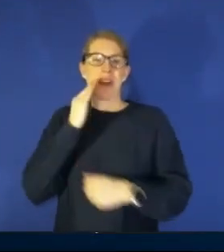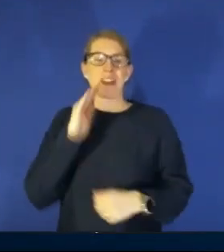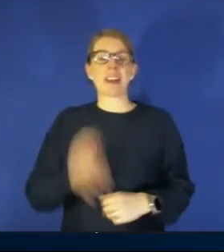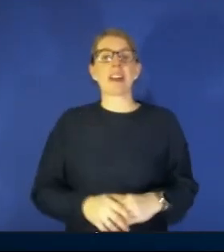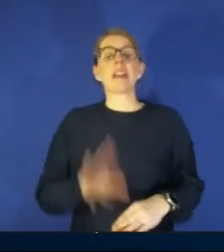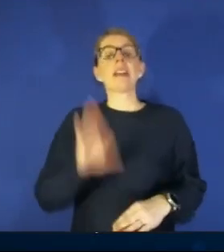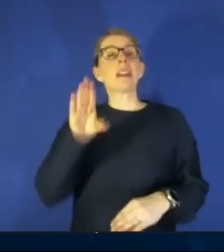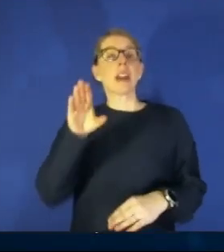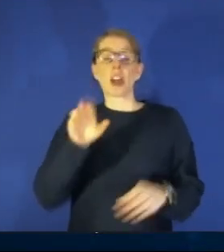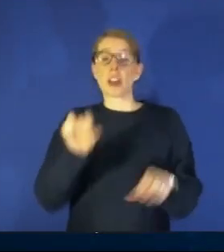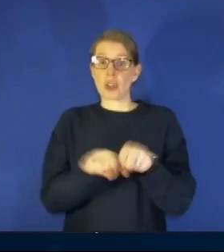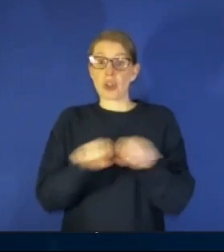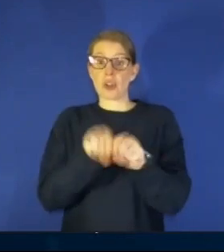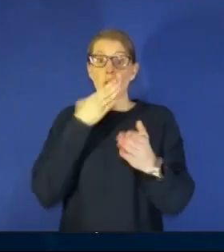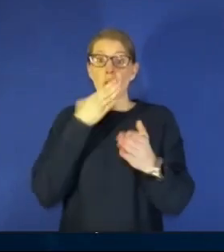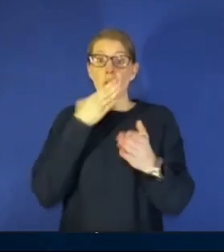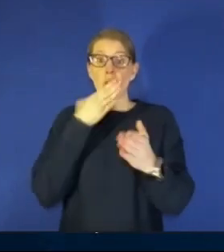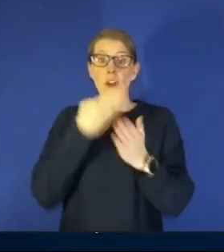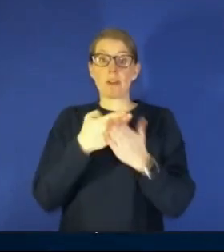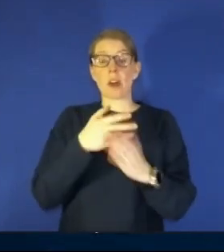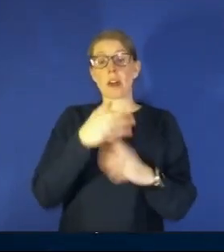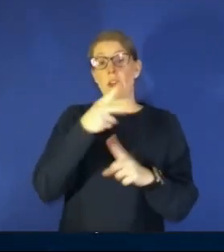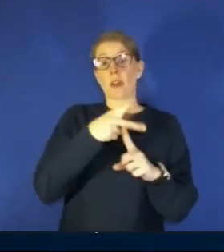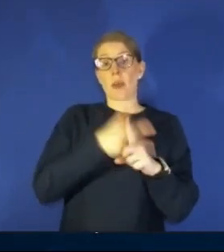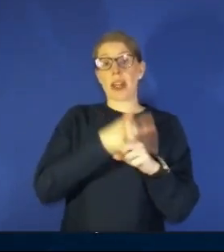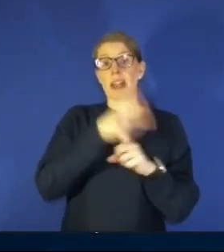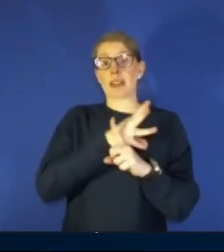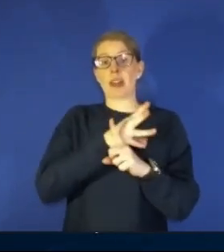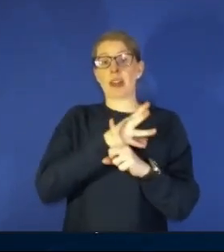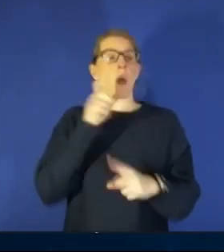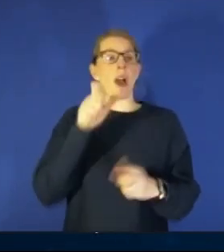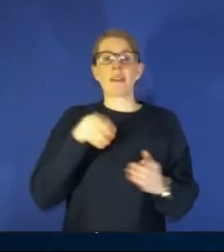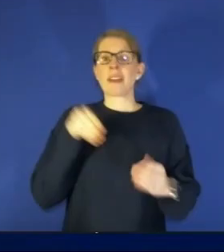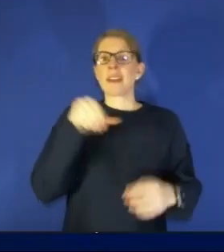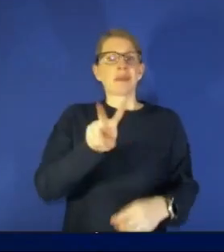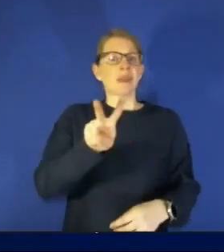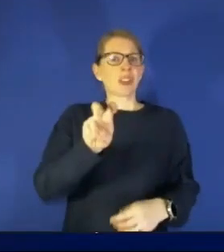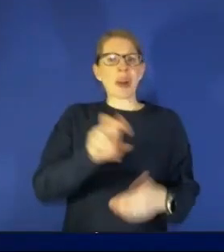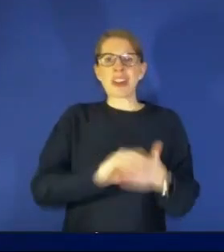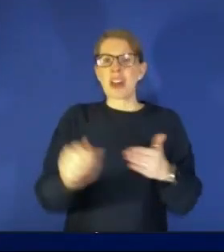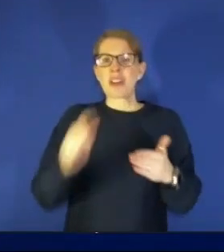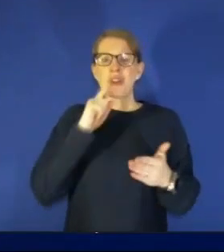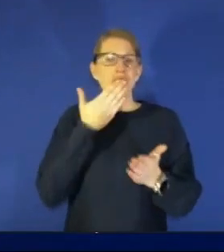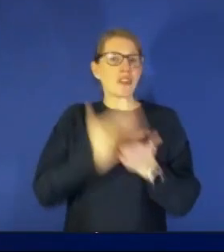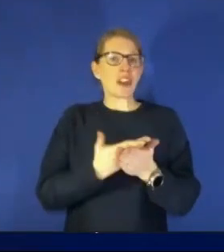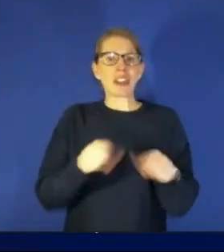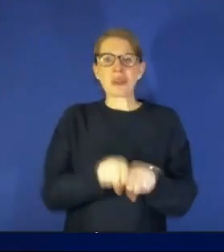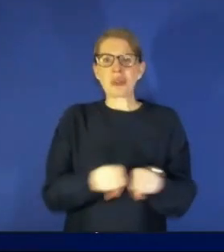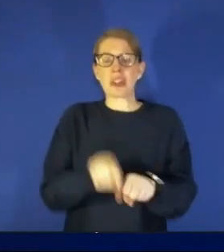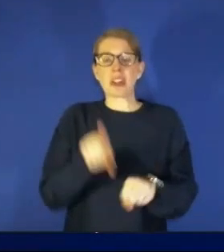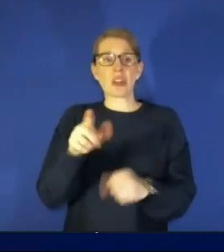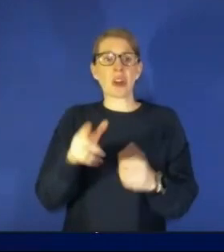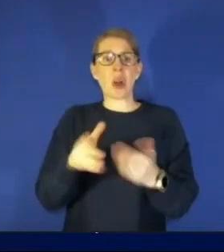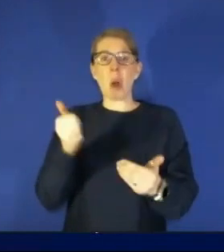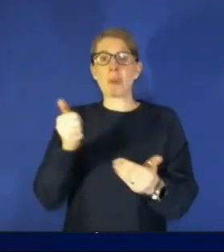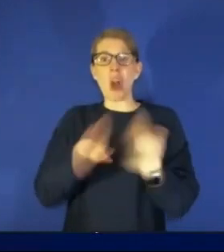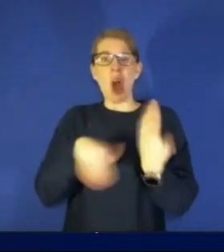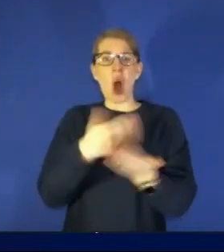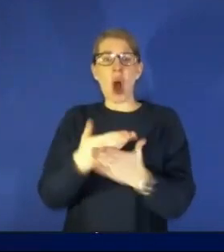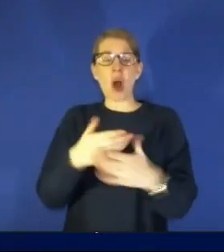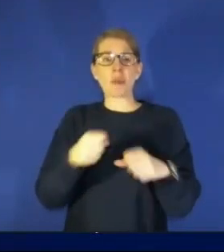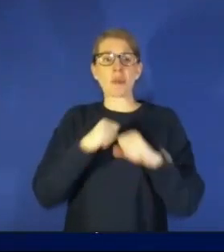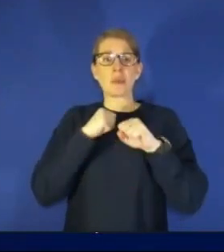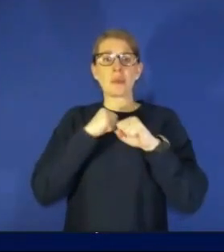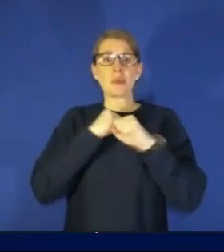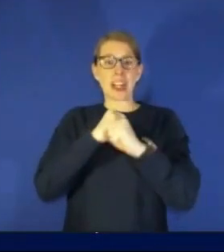are good for every 6 months. You don't have to spend $200 on a decent pair of tennis shoes, though. You can get almost all the protection you need from walking for